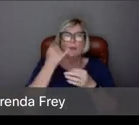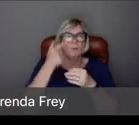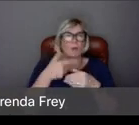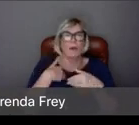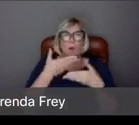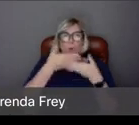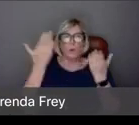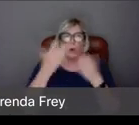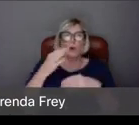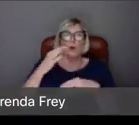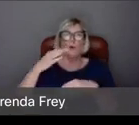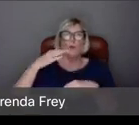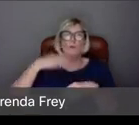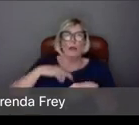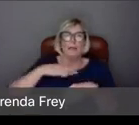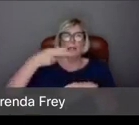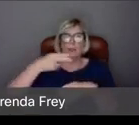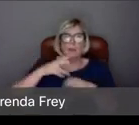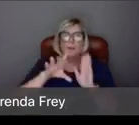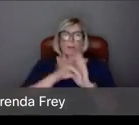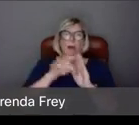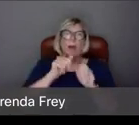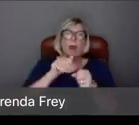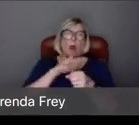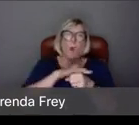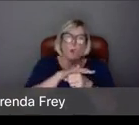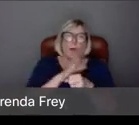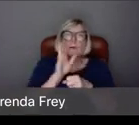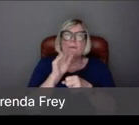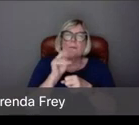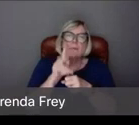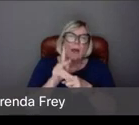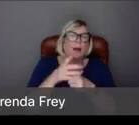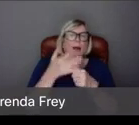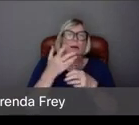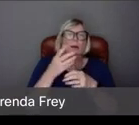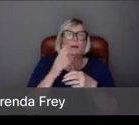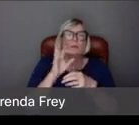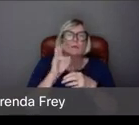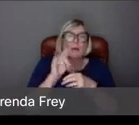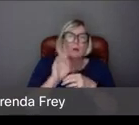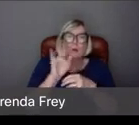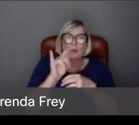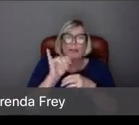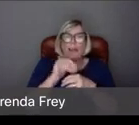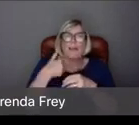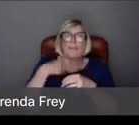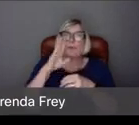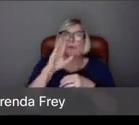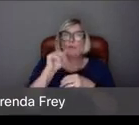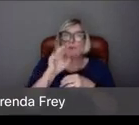credit history, choosing a local institution that has, a branch in your